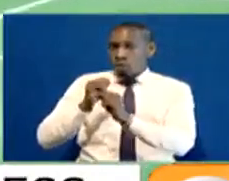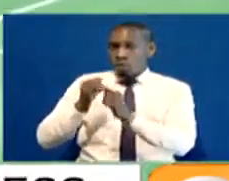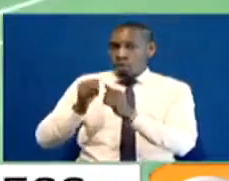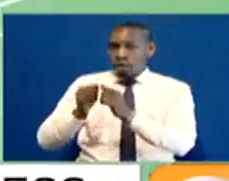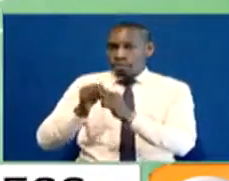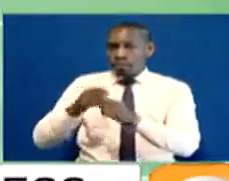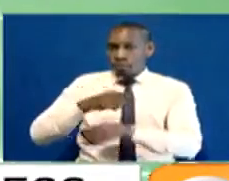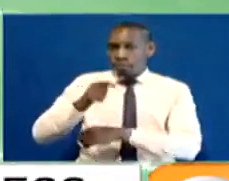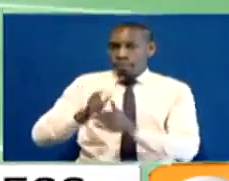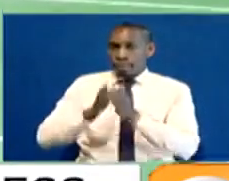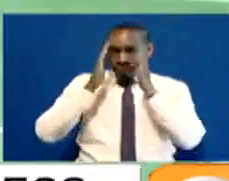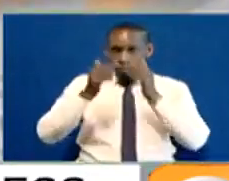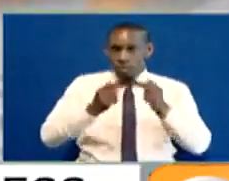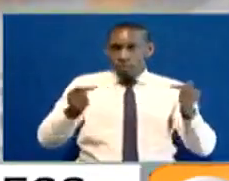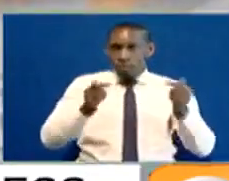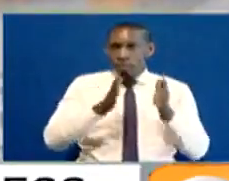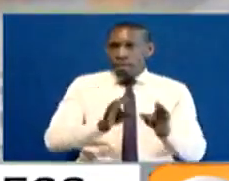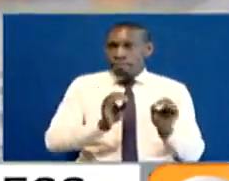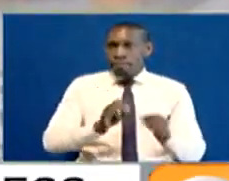the opponents.